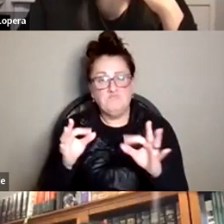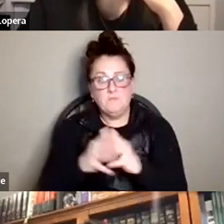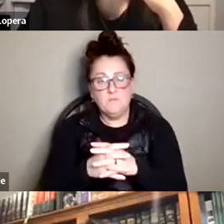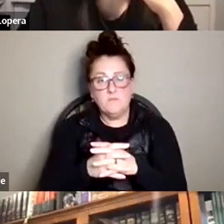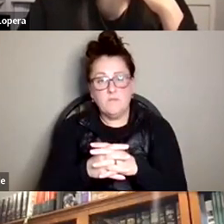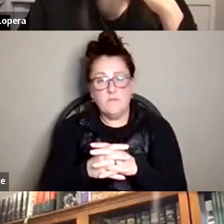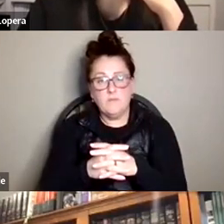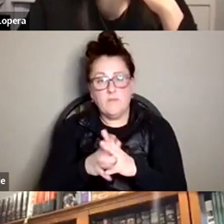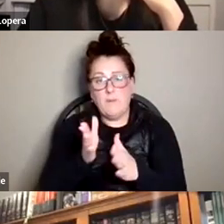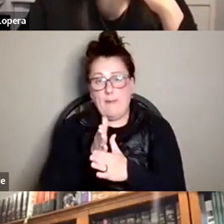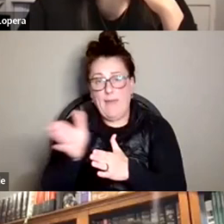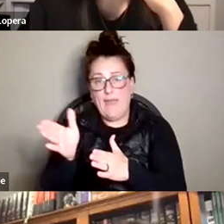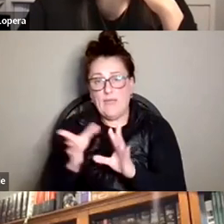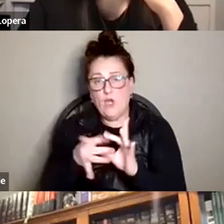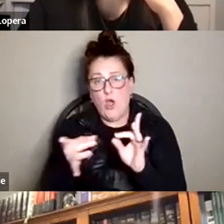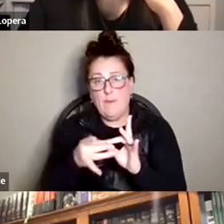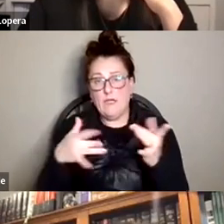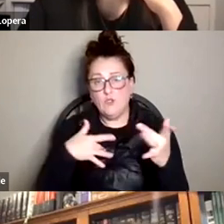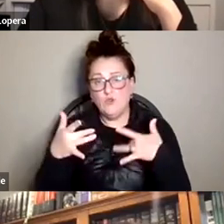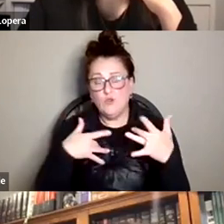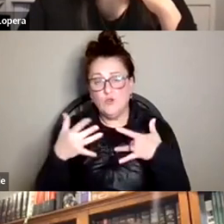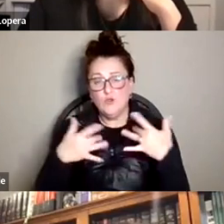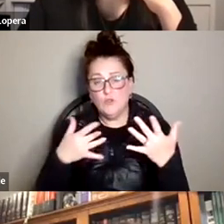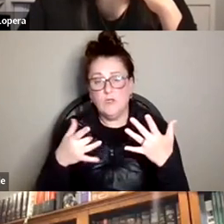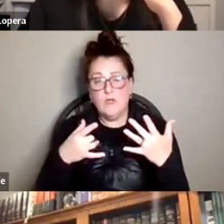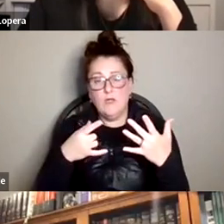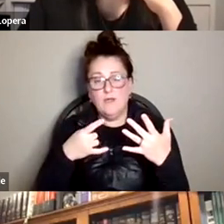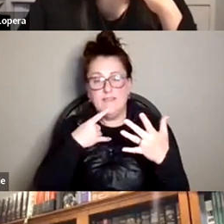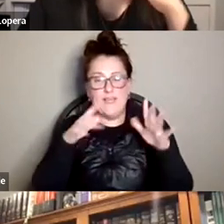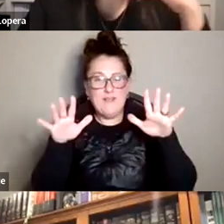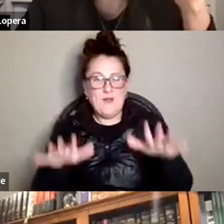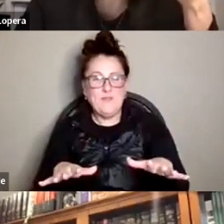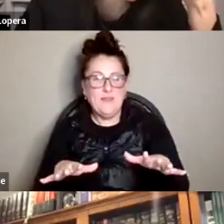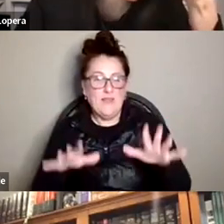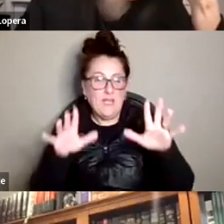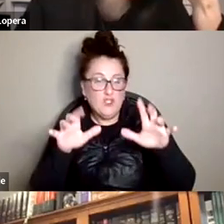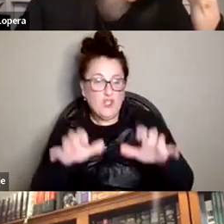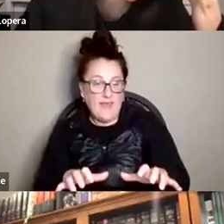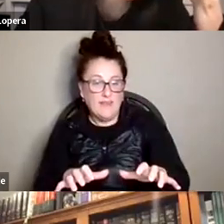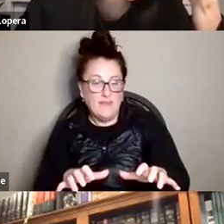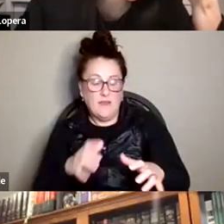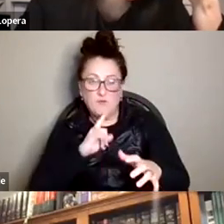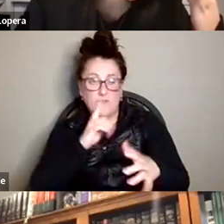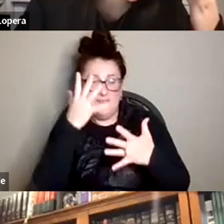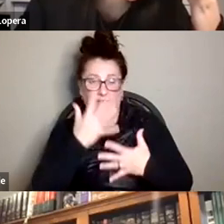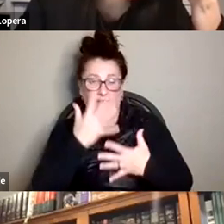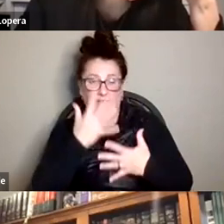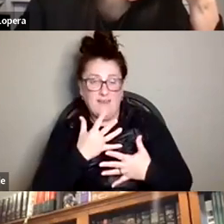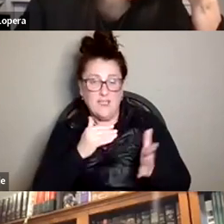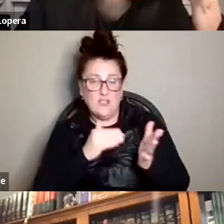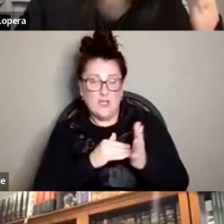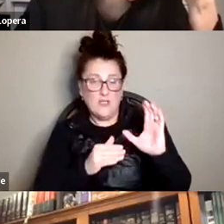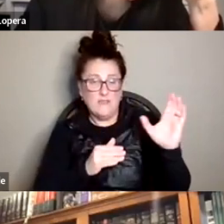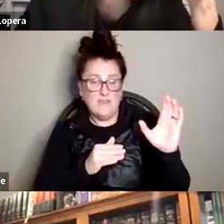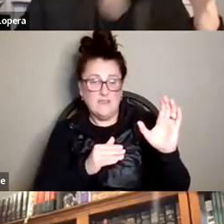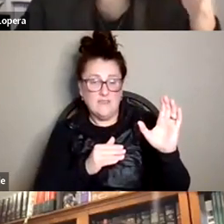But my main kind of comment or concern, I just want to state calmly, and I put it in the chat, is I'm just very sad to see Dr. Casilius go,